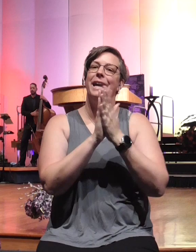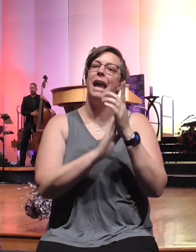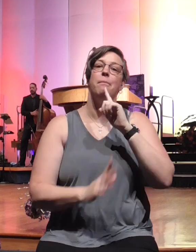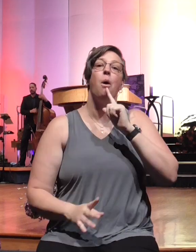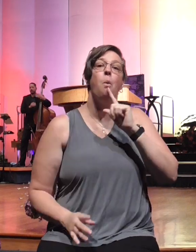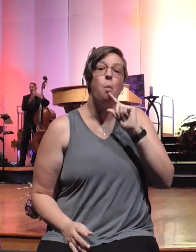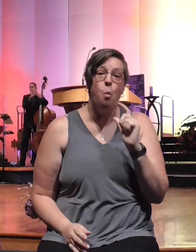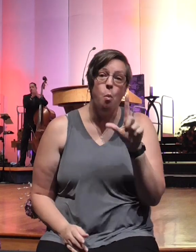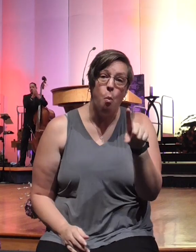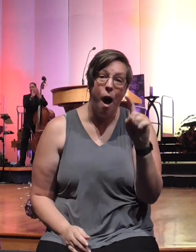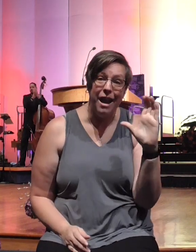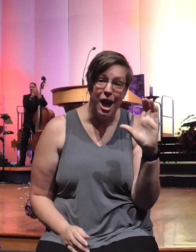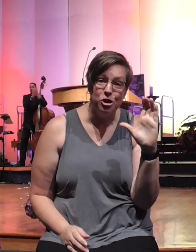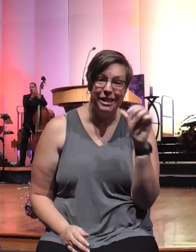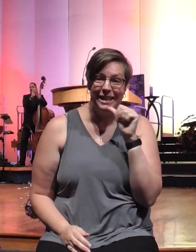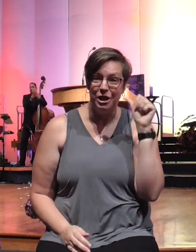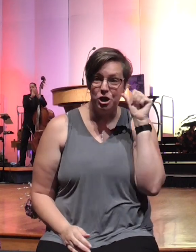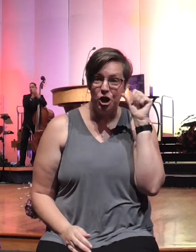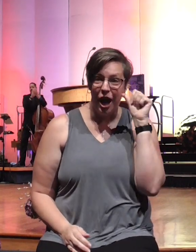yesterday.